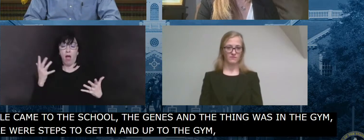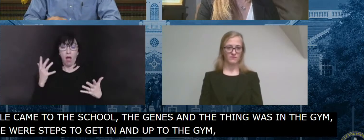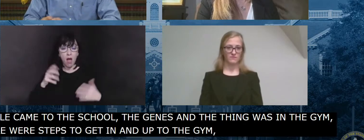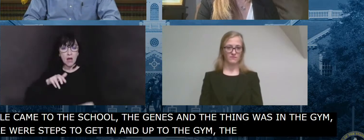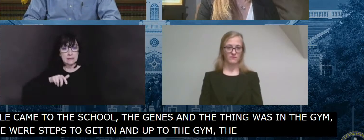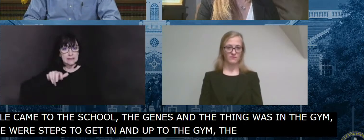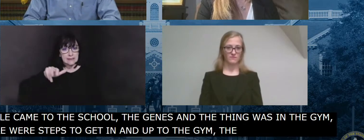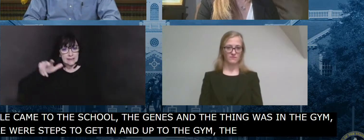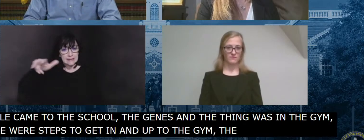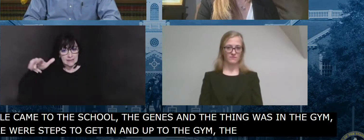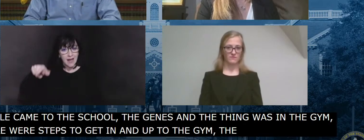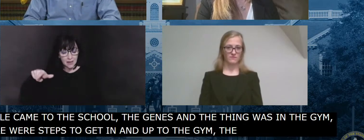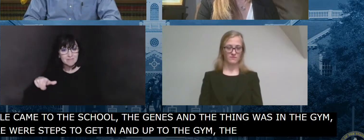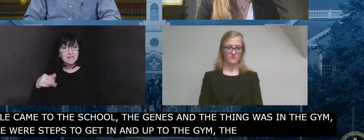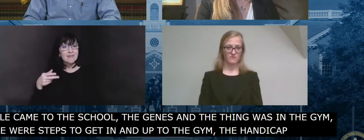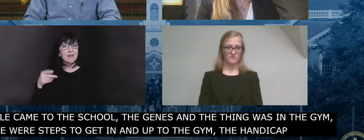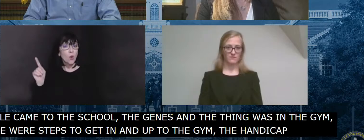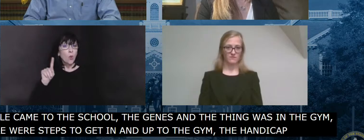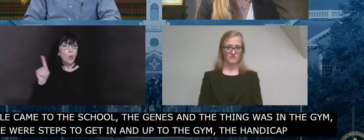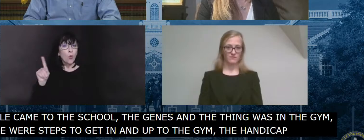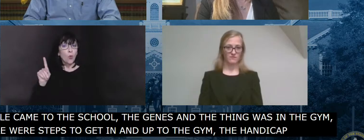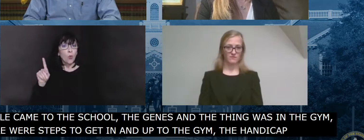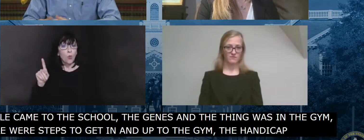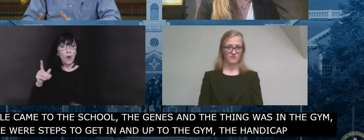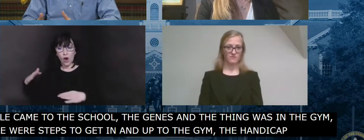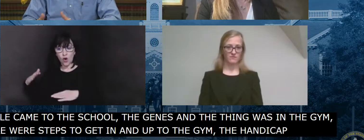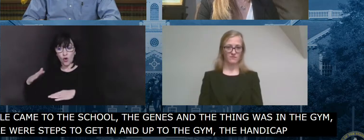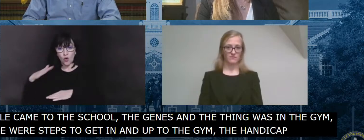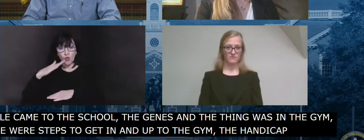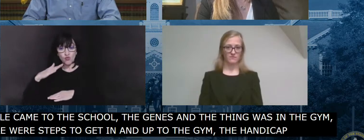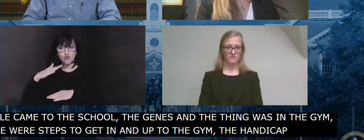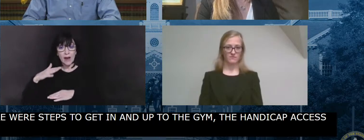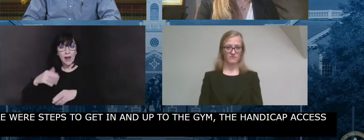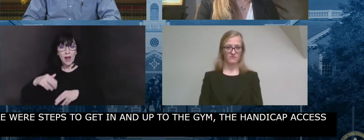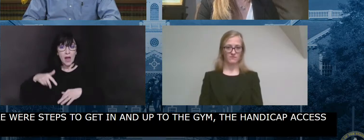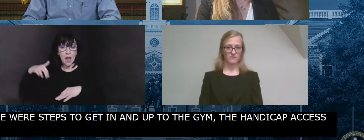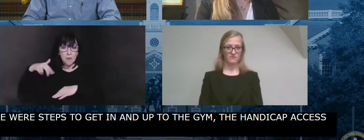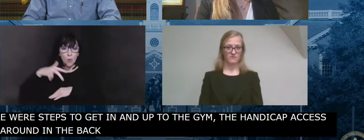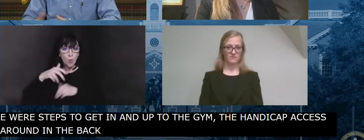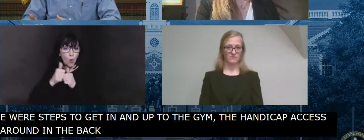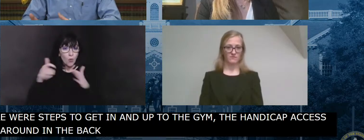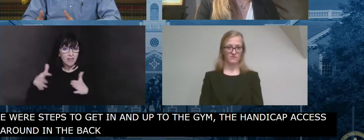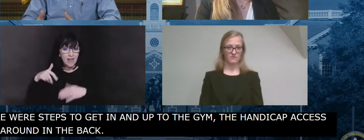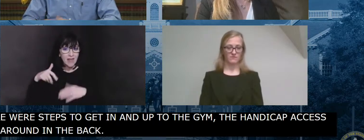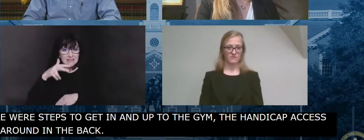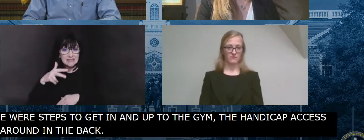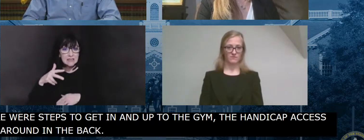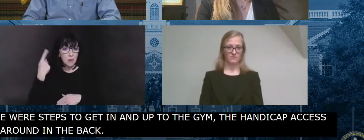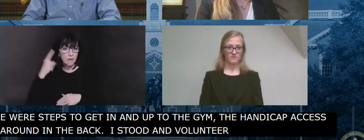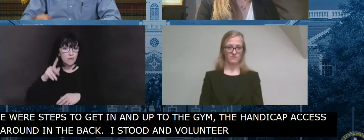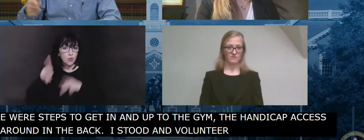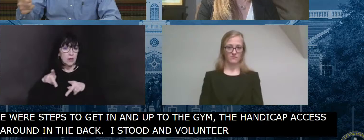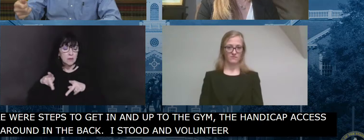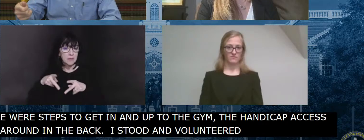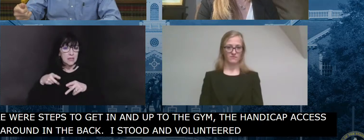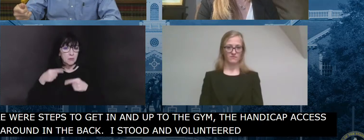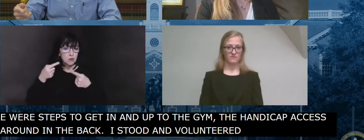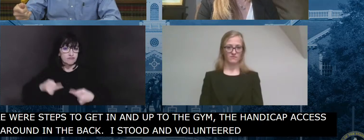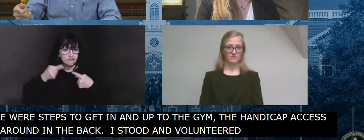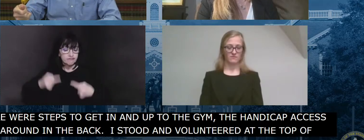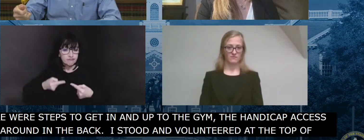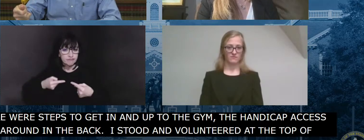in the back. That created some problems. I stood and volunteered at the top of the steps, helped people up the steps, gave